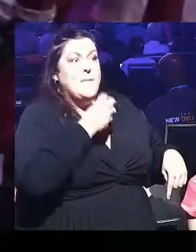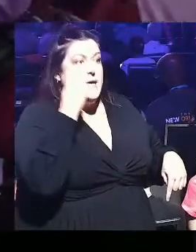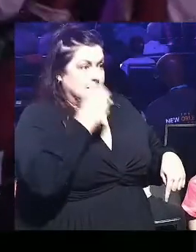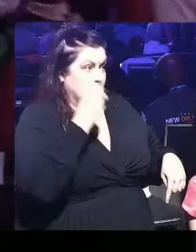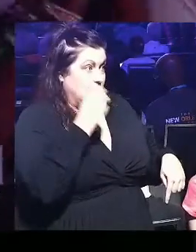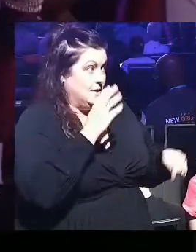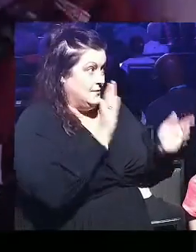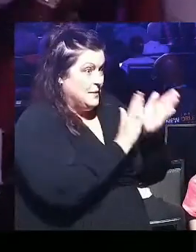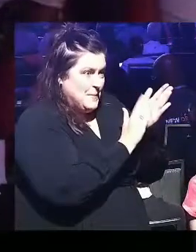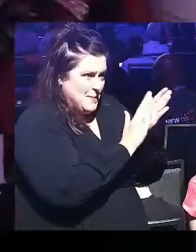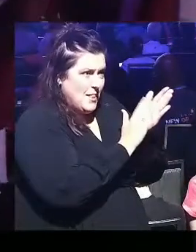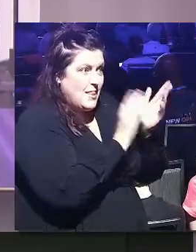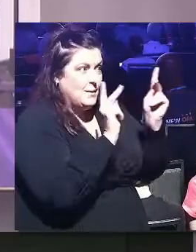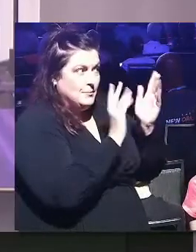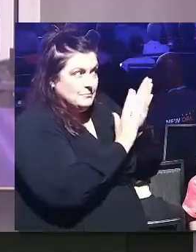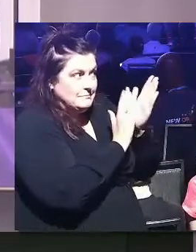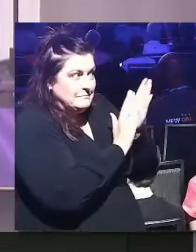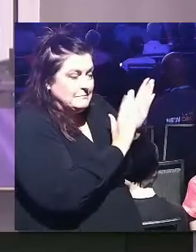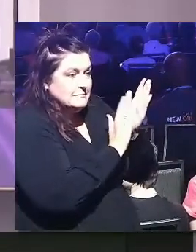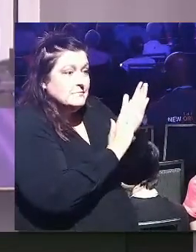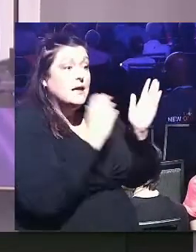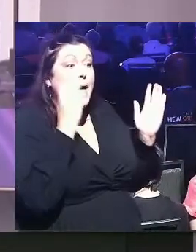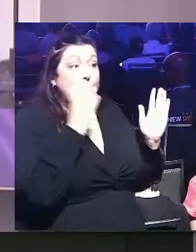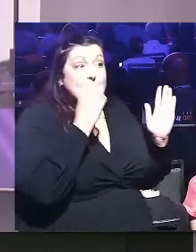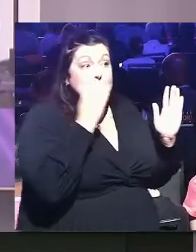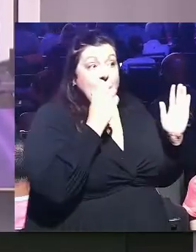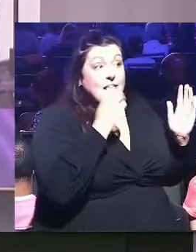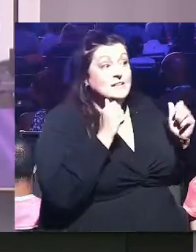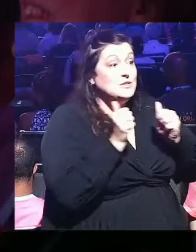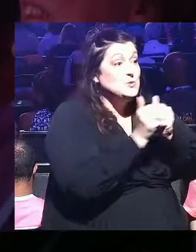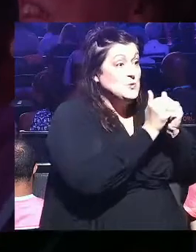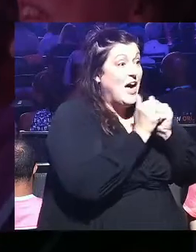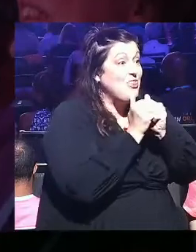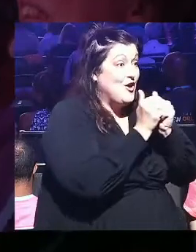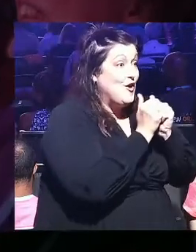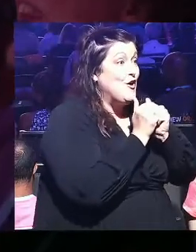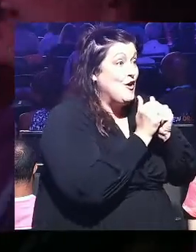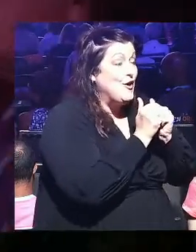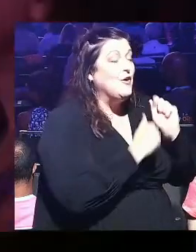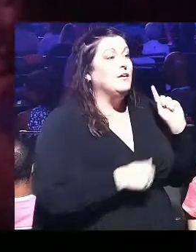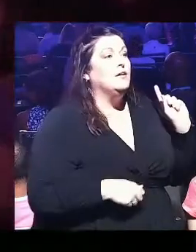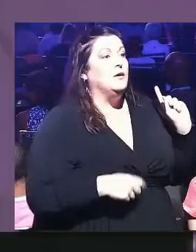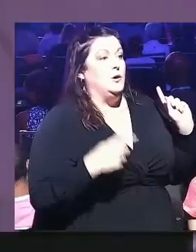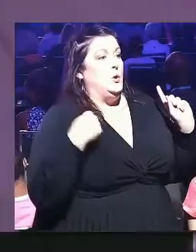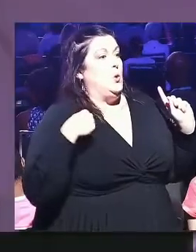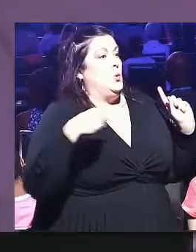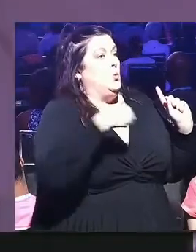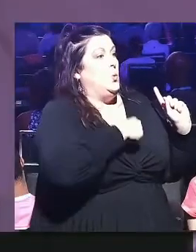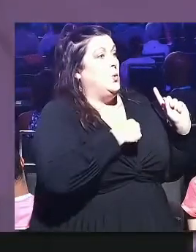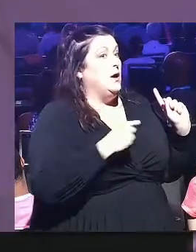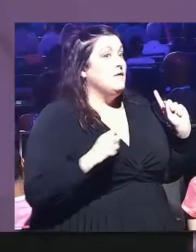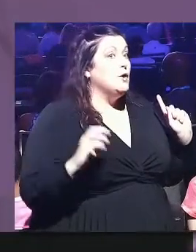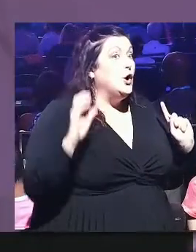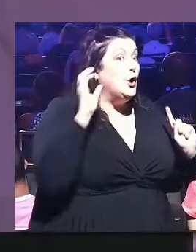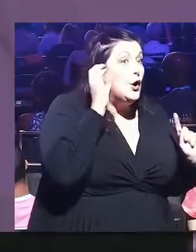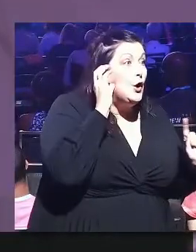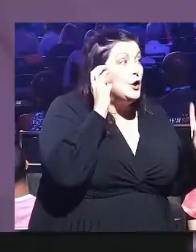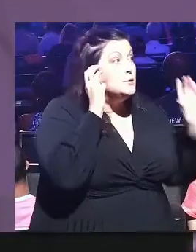amazing. It has been amazing being together. We have heard